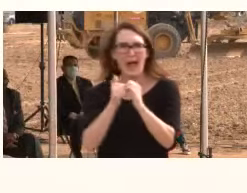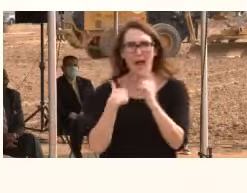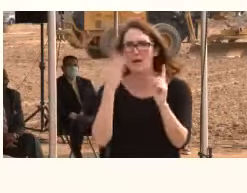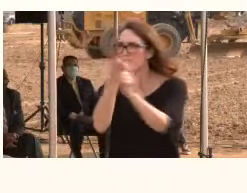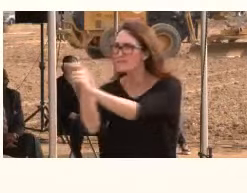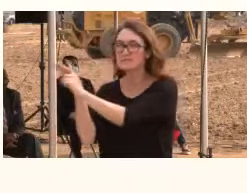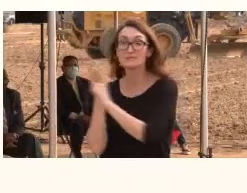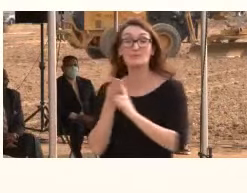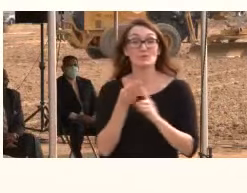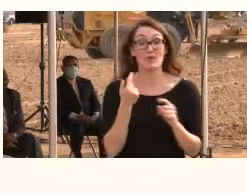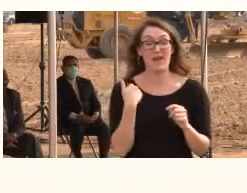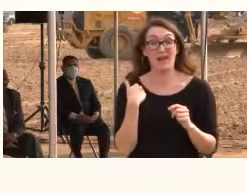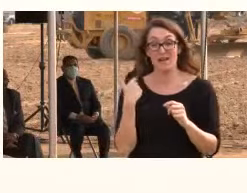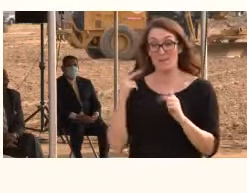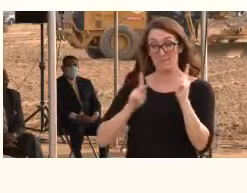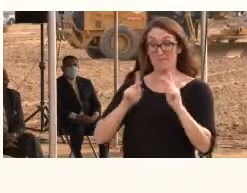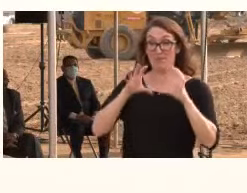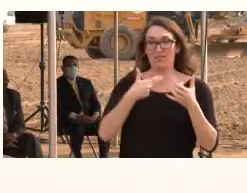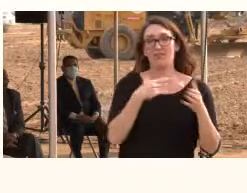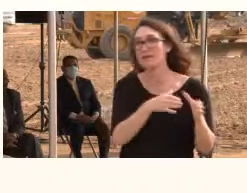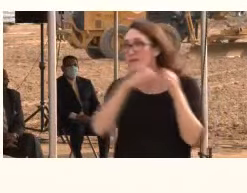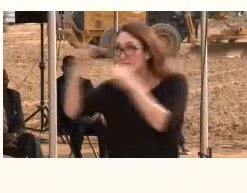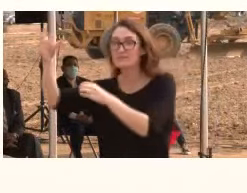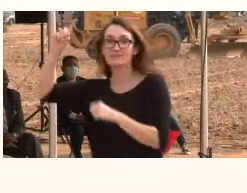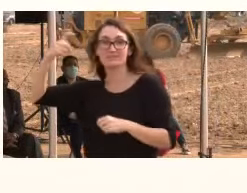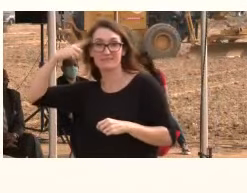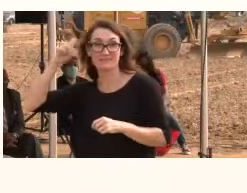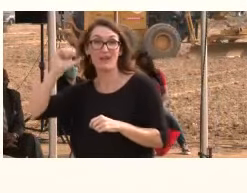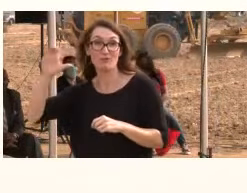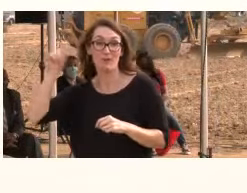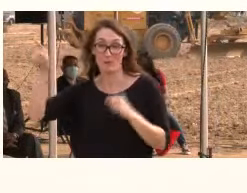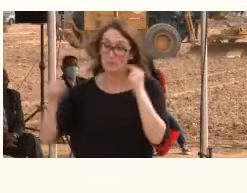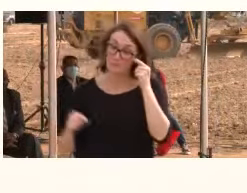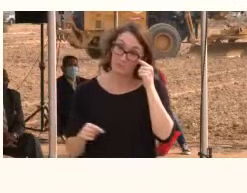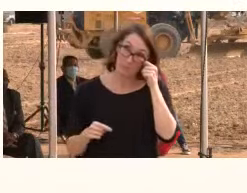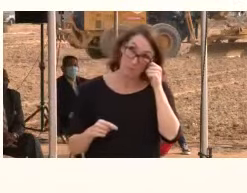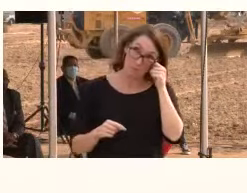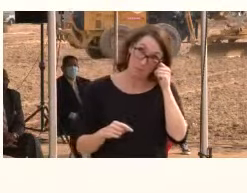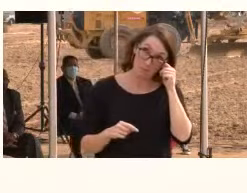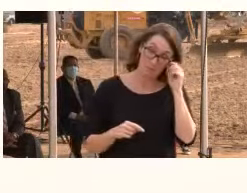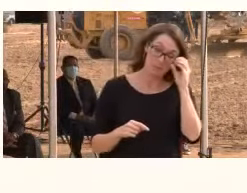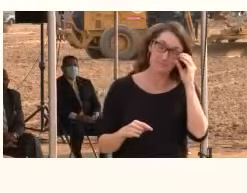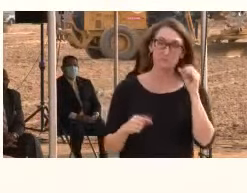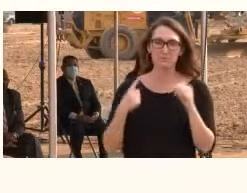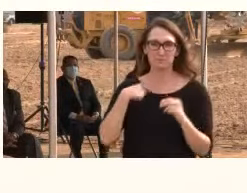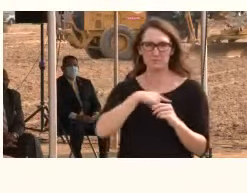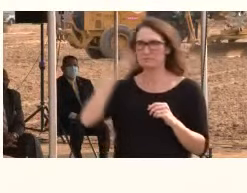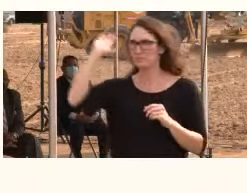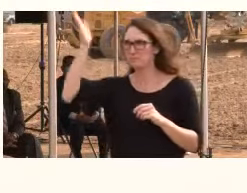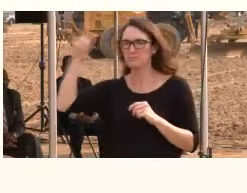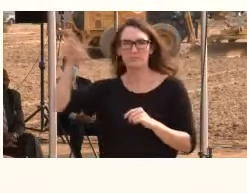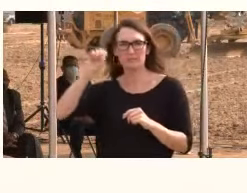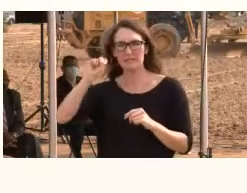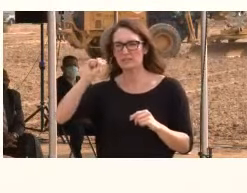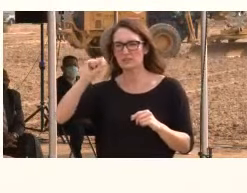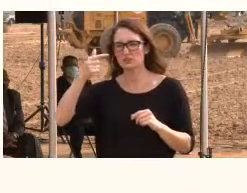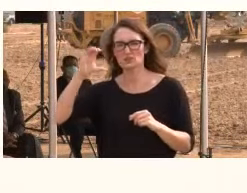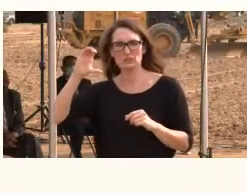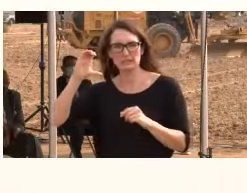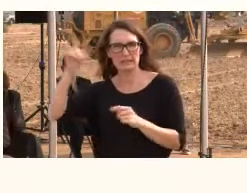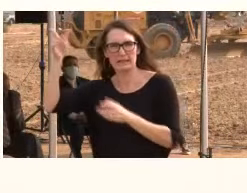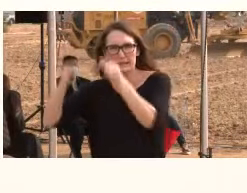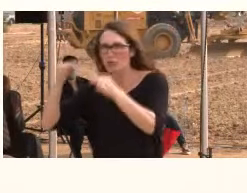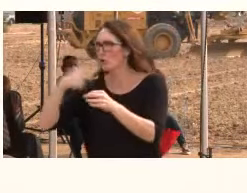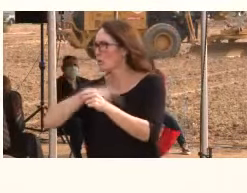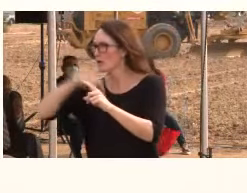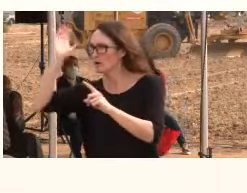And we took a group of folks to Sacramento. We gave testimony at the SGC hearing. We